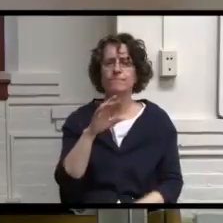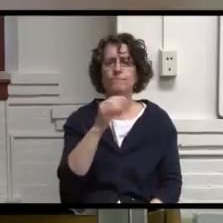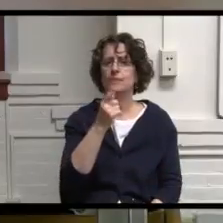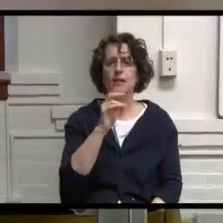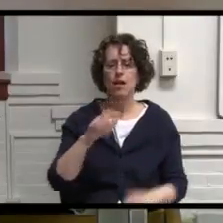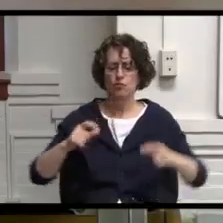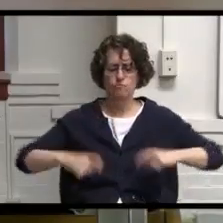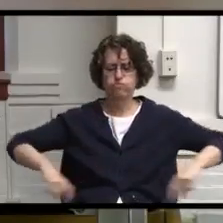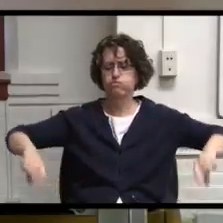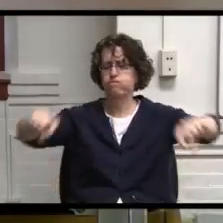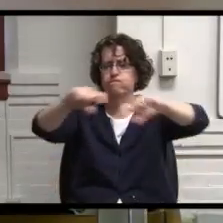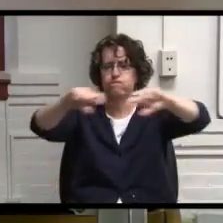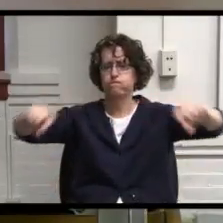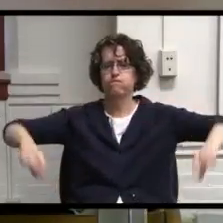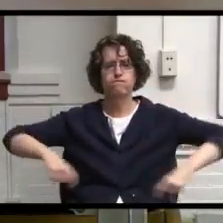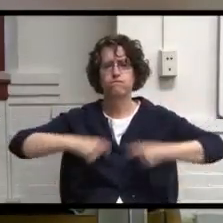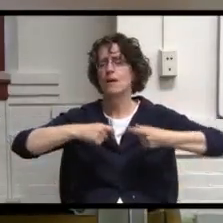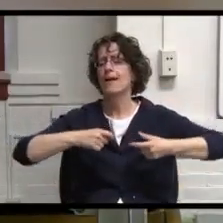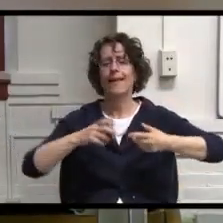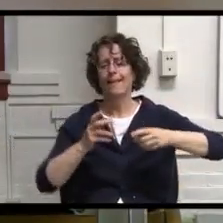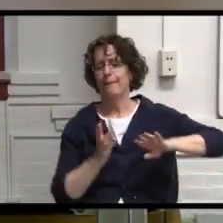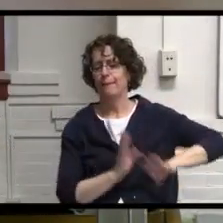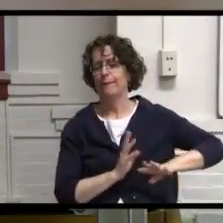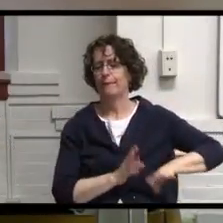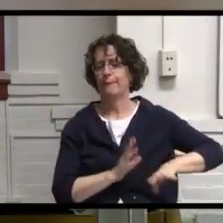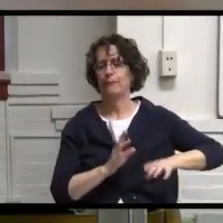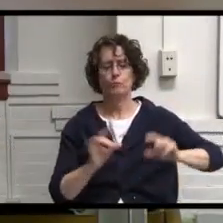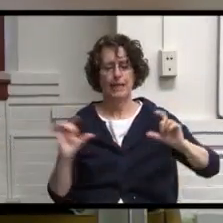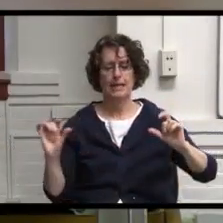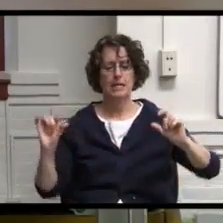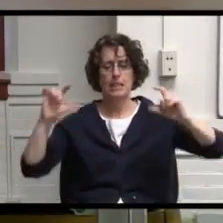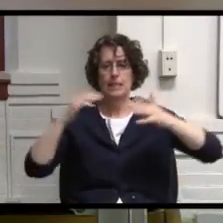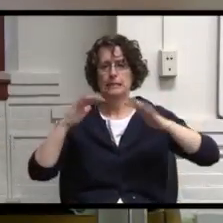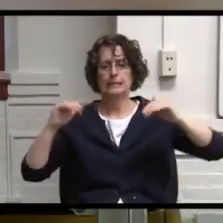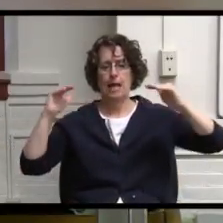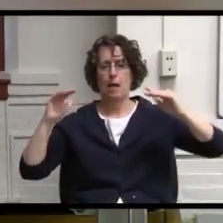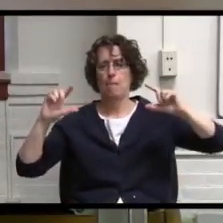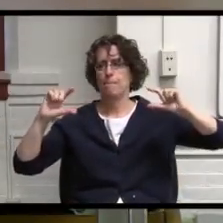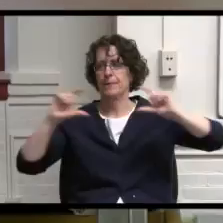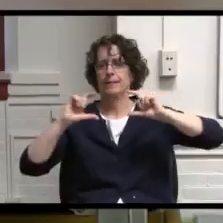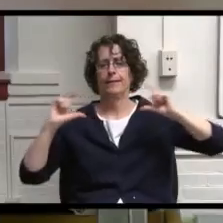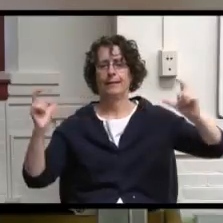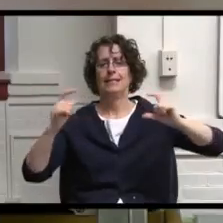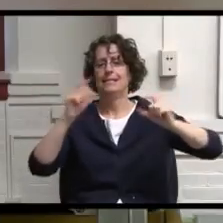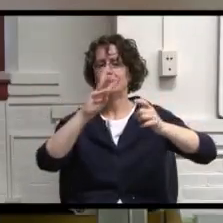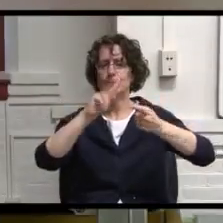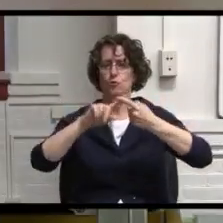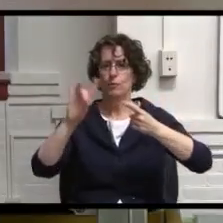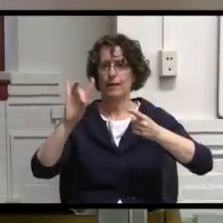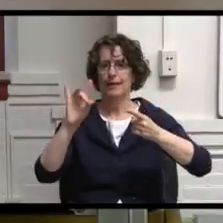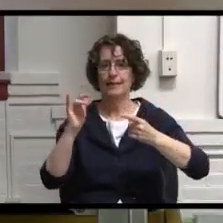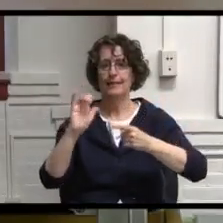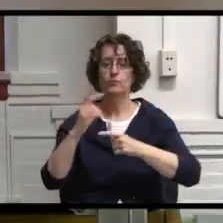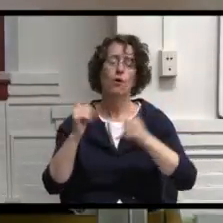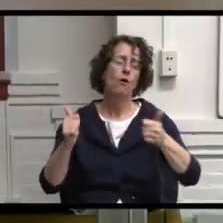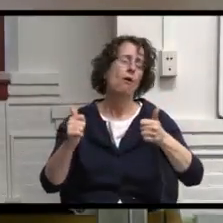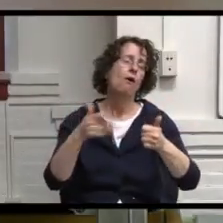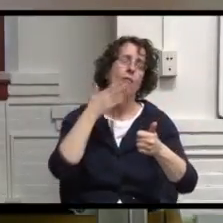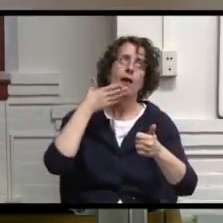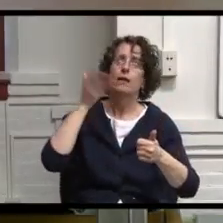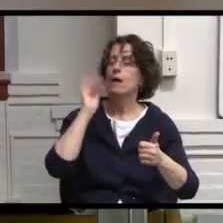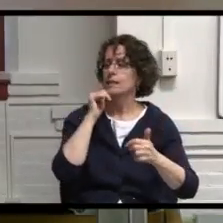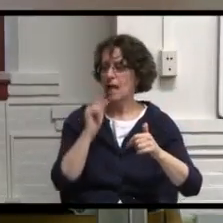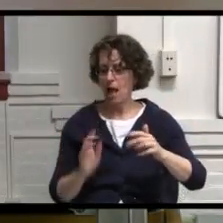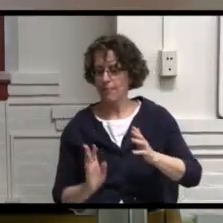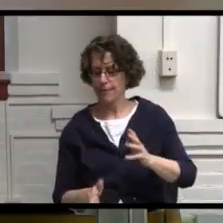It's around the gutter system. Is that right? In the top 6 to 8 inches. So Well, that's at least good to know. yeah, it's not the drain